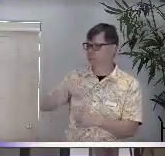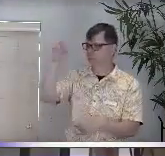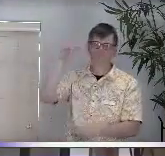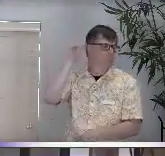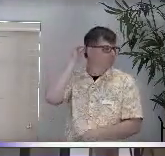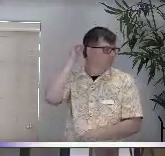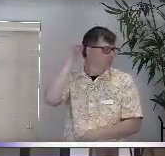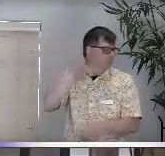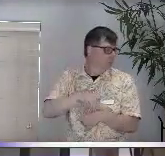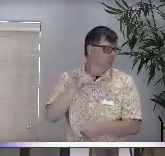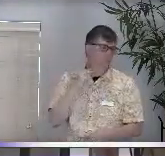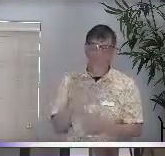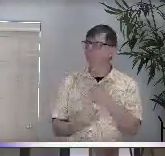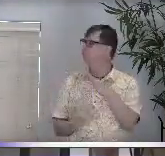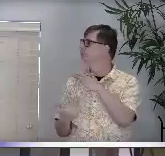fire.